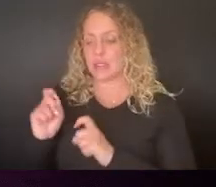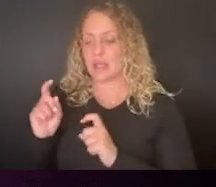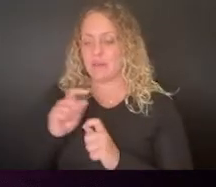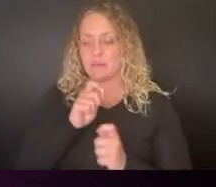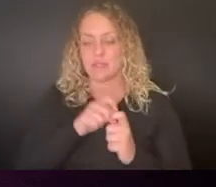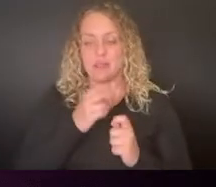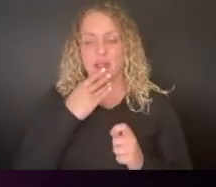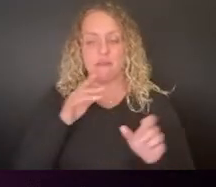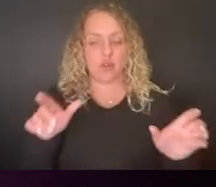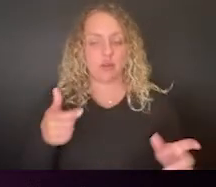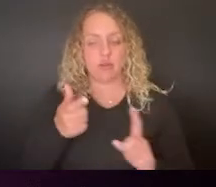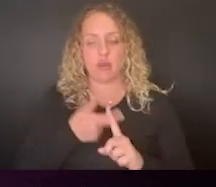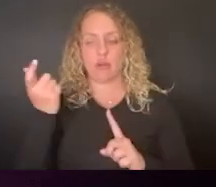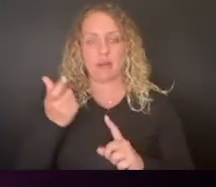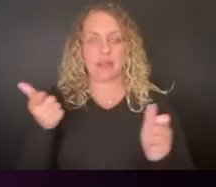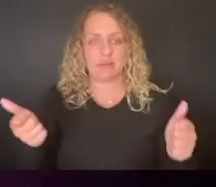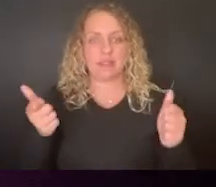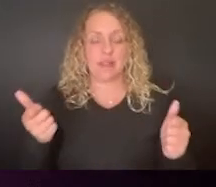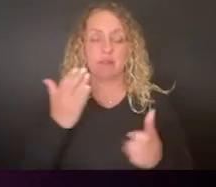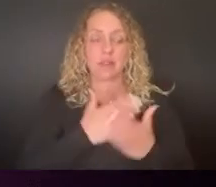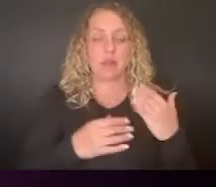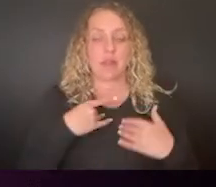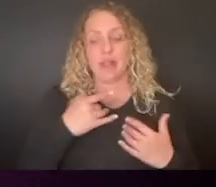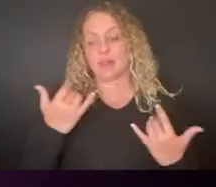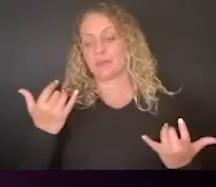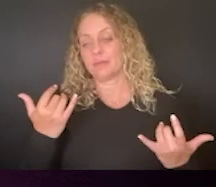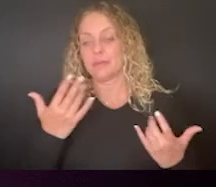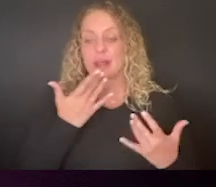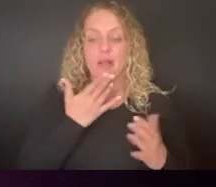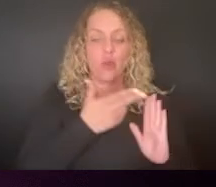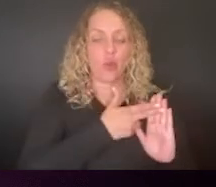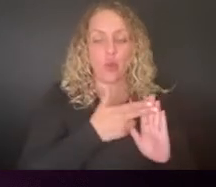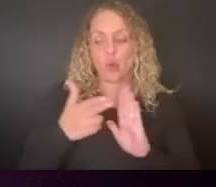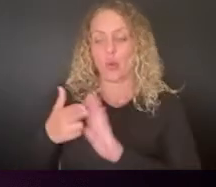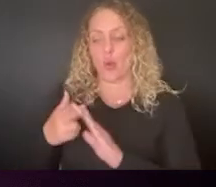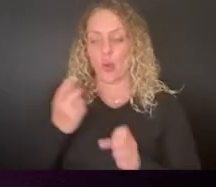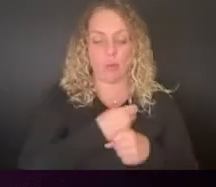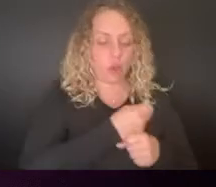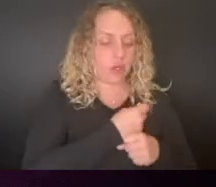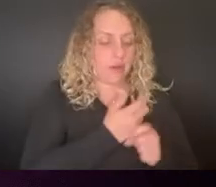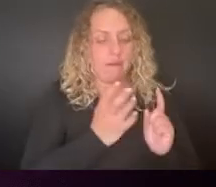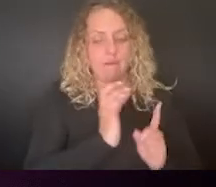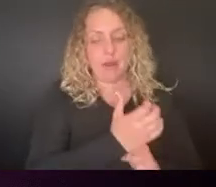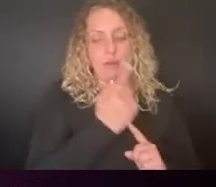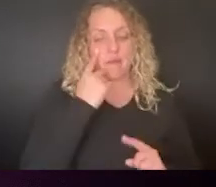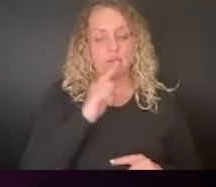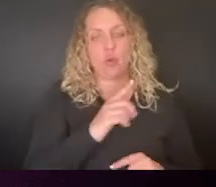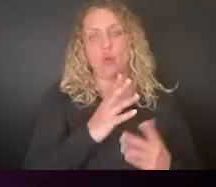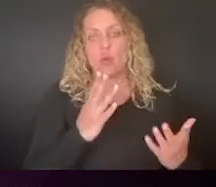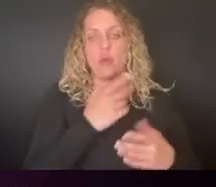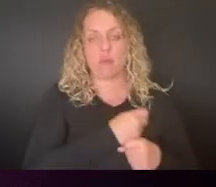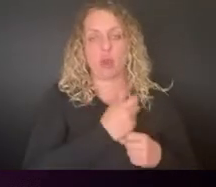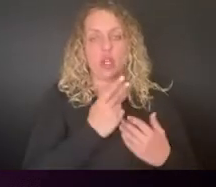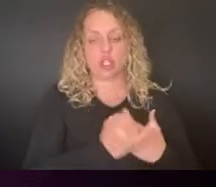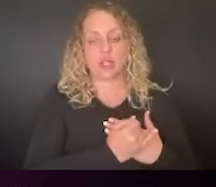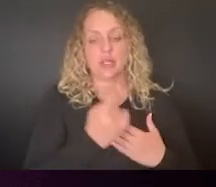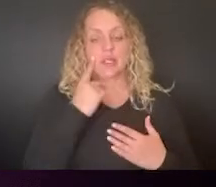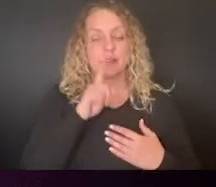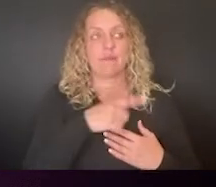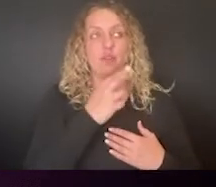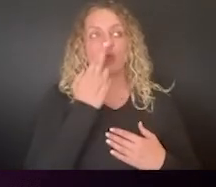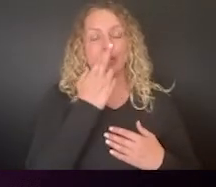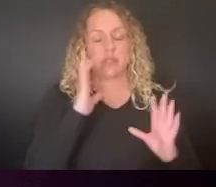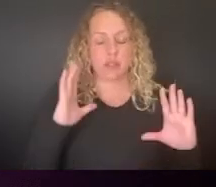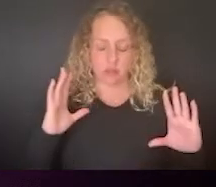default environments, production and test. And they are set to specific colors by default. And some people like